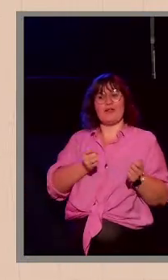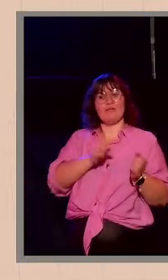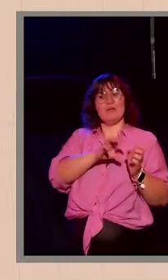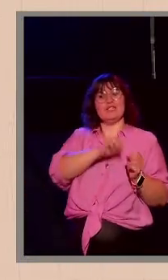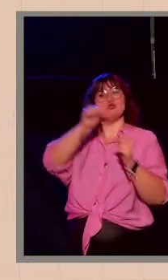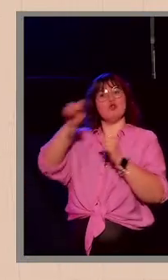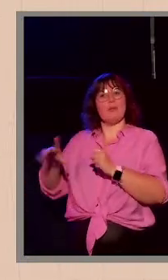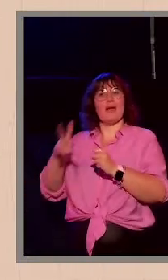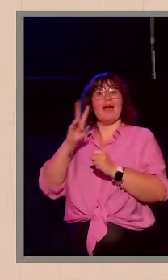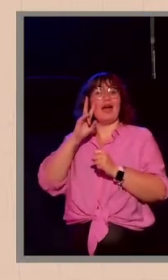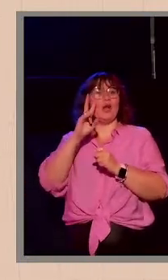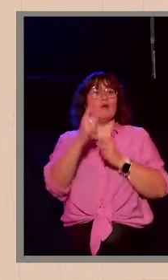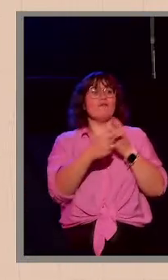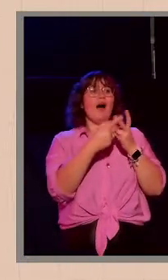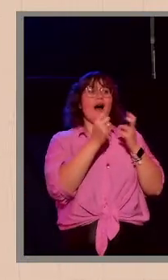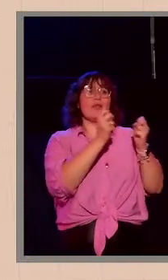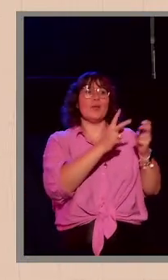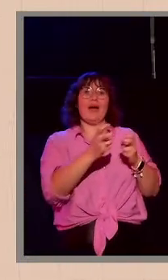ways of